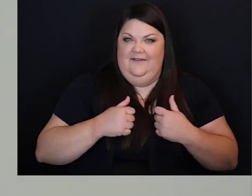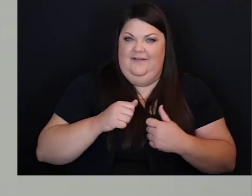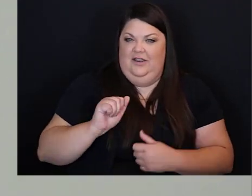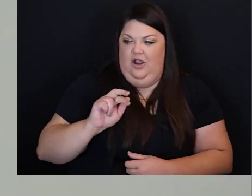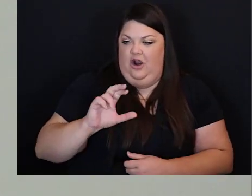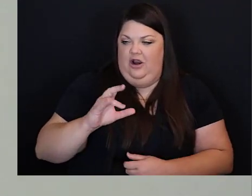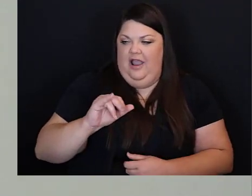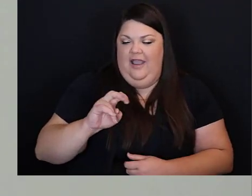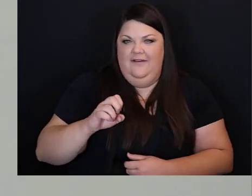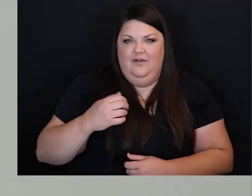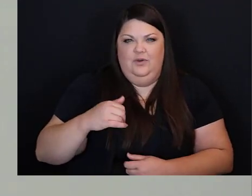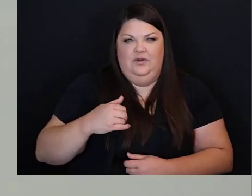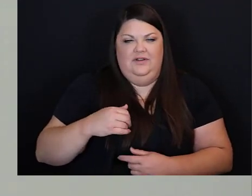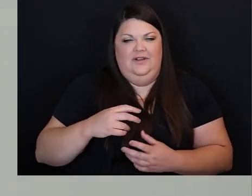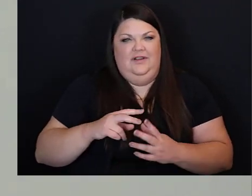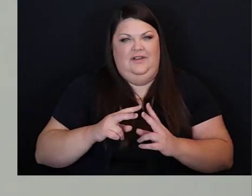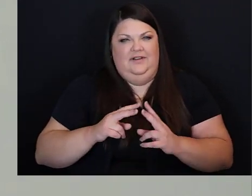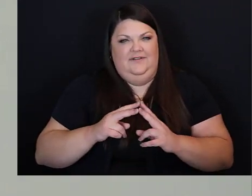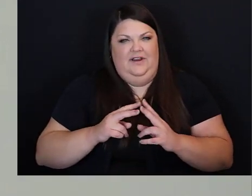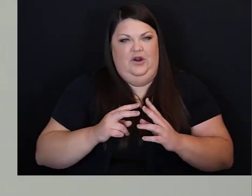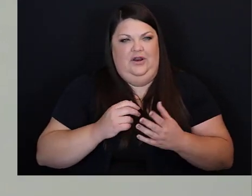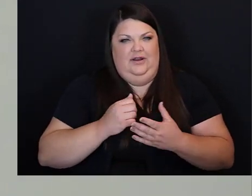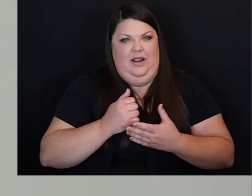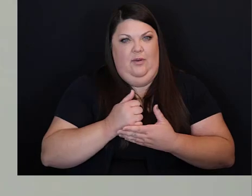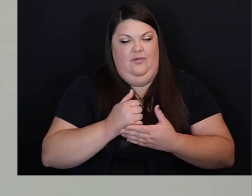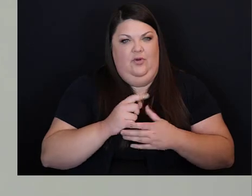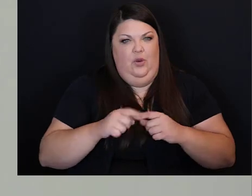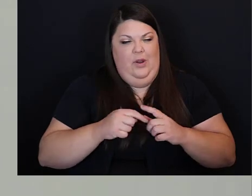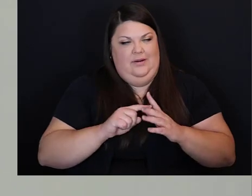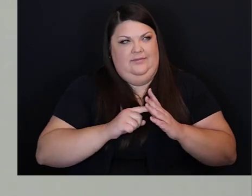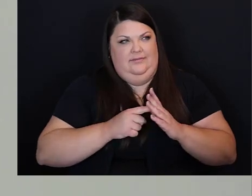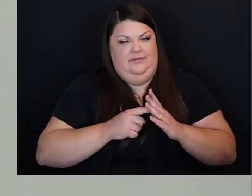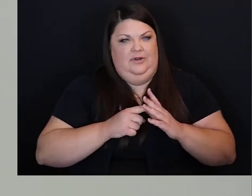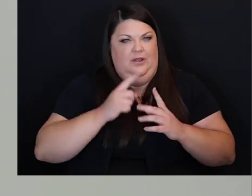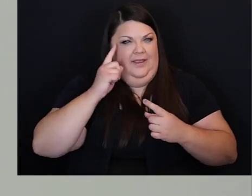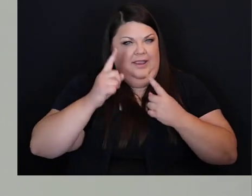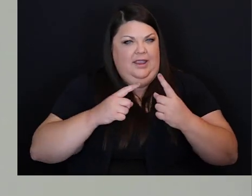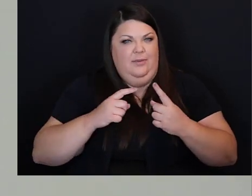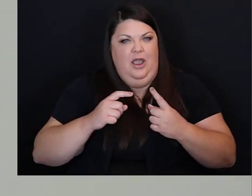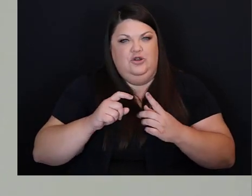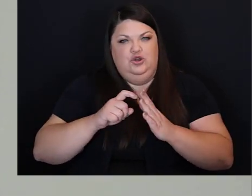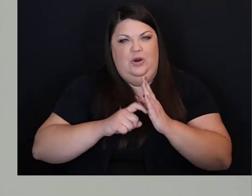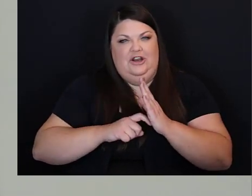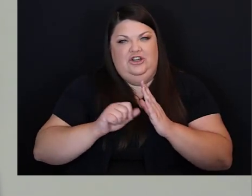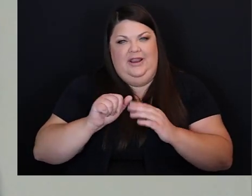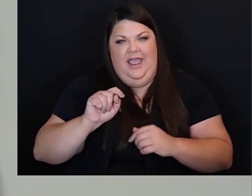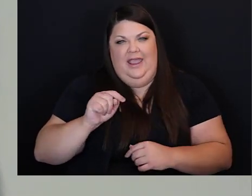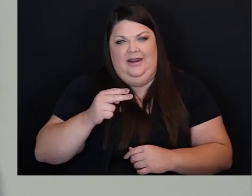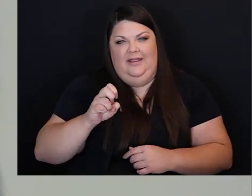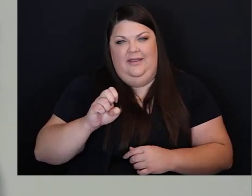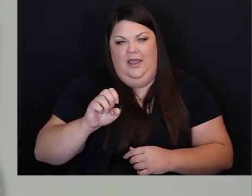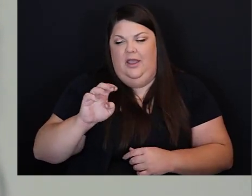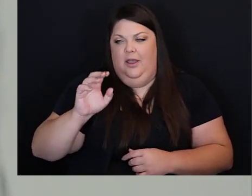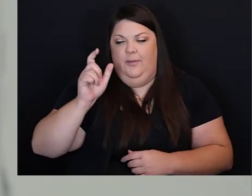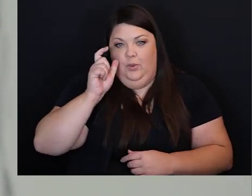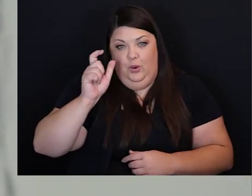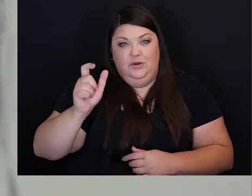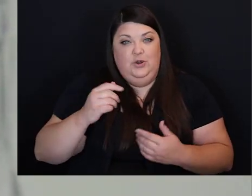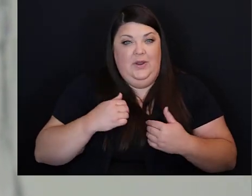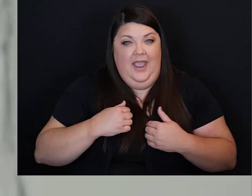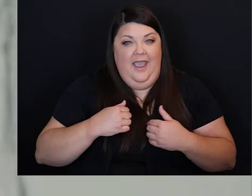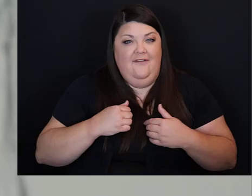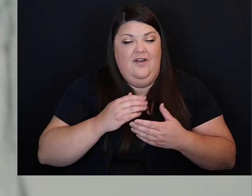generative when thinking about Scratching at the Moon. So we have bits of Julieta's